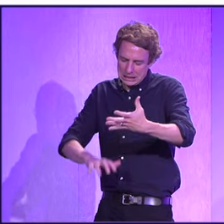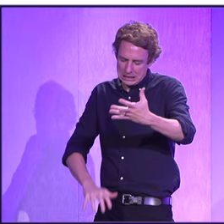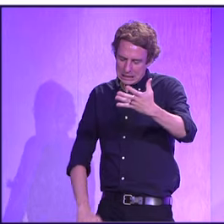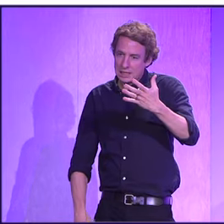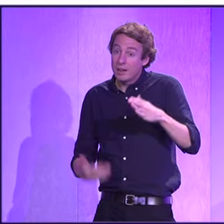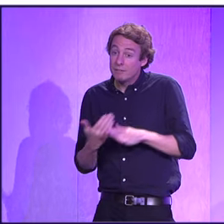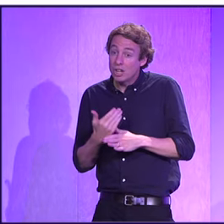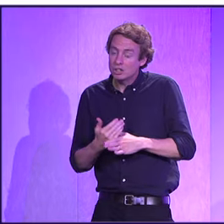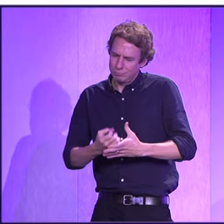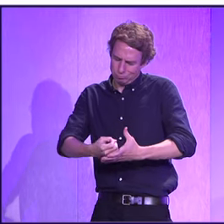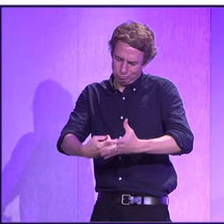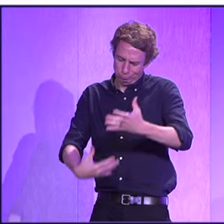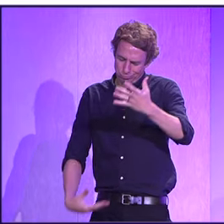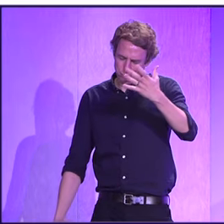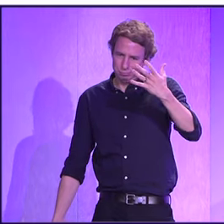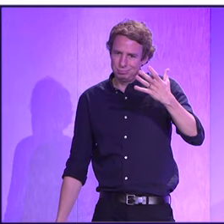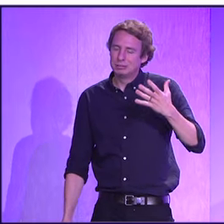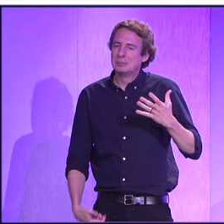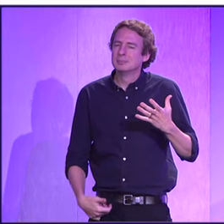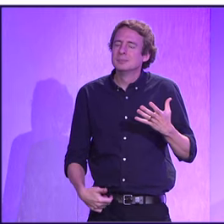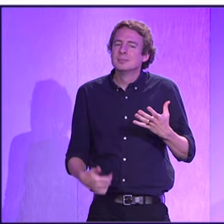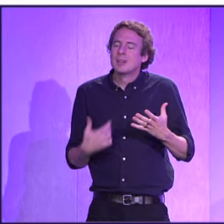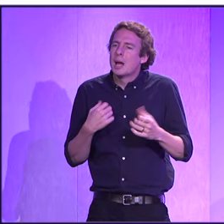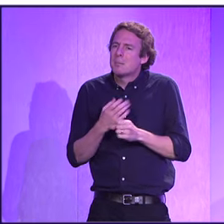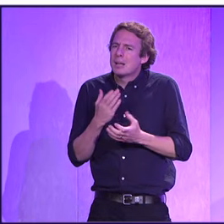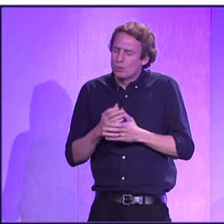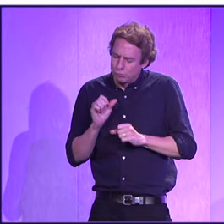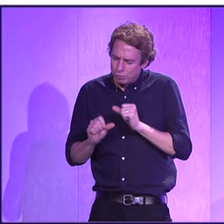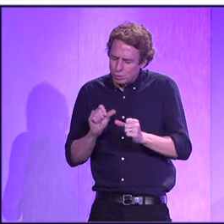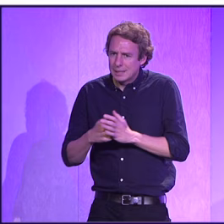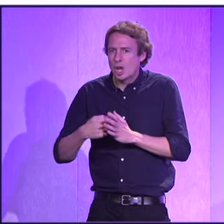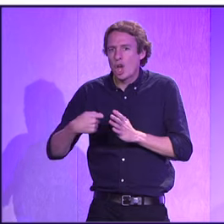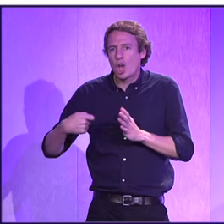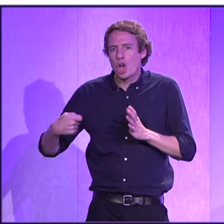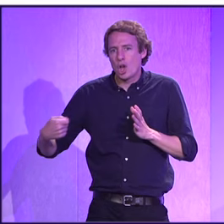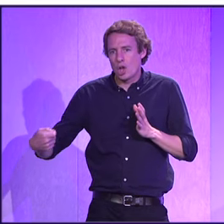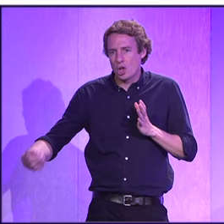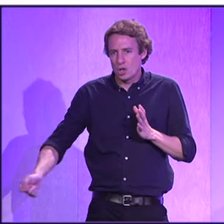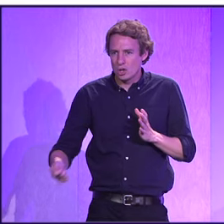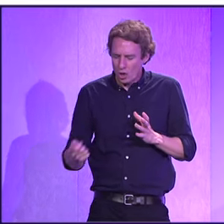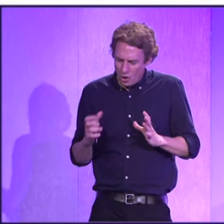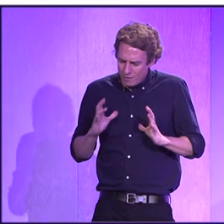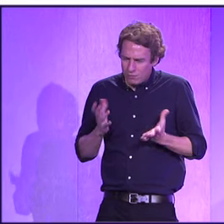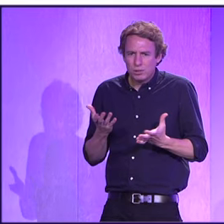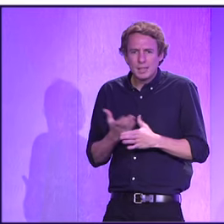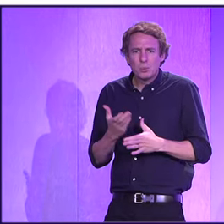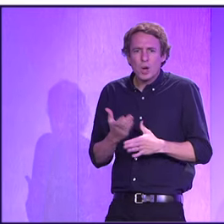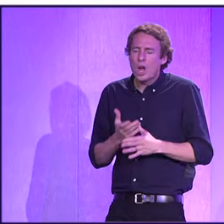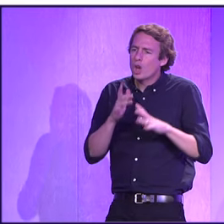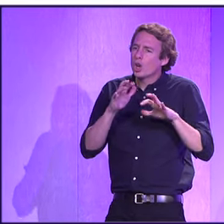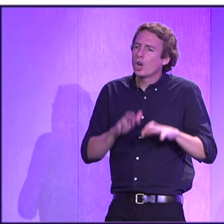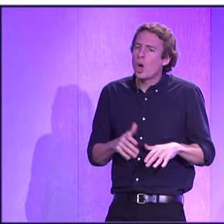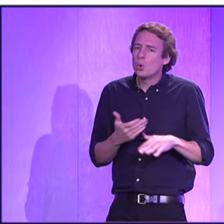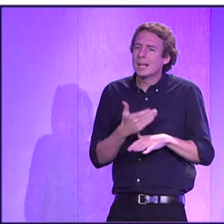many functions you can cram into one vacancy. And make the process as long as possible. Give them free work. Give